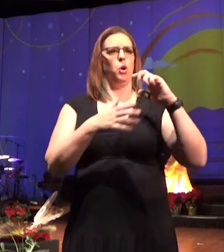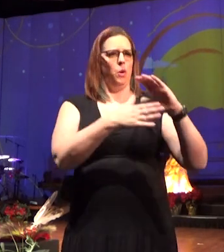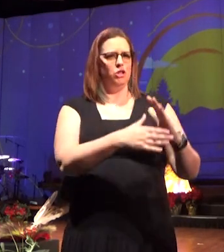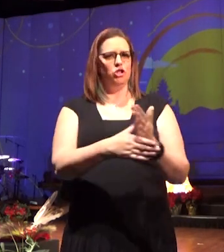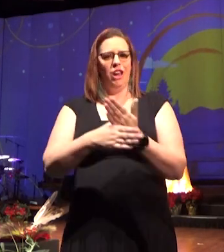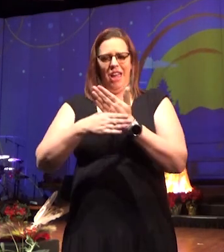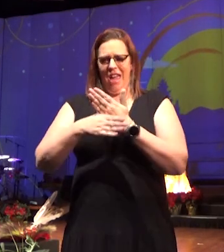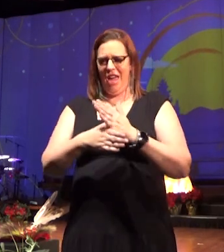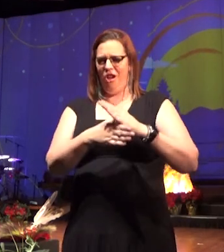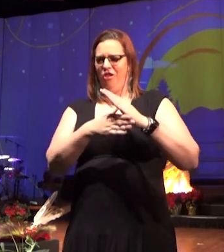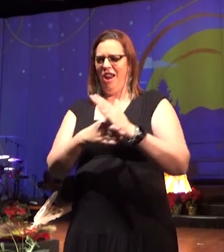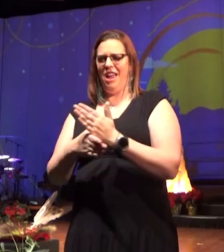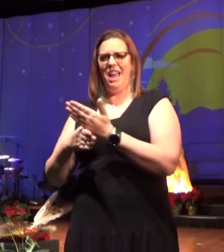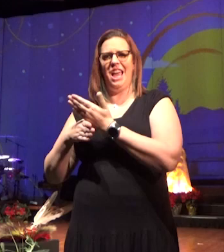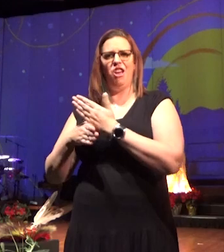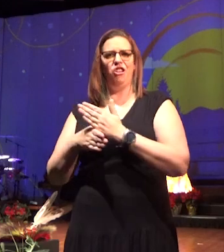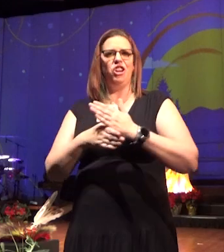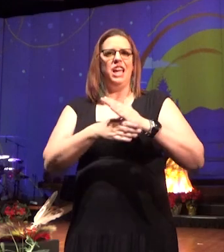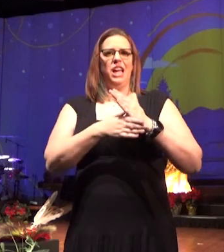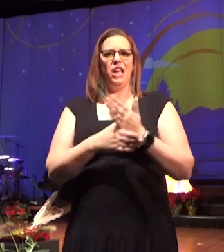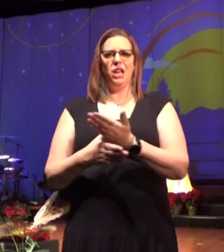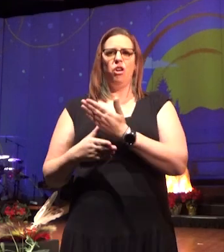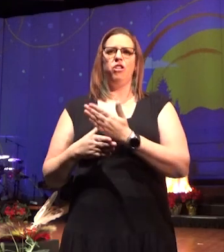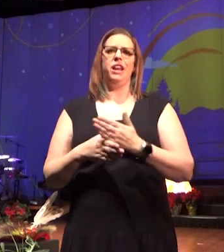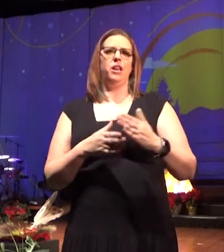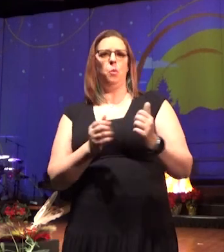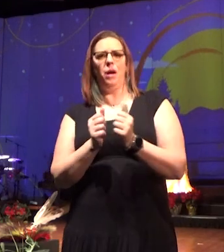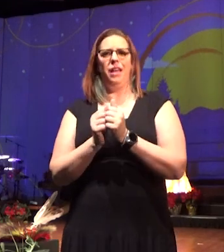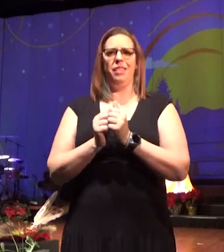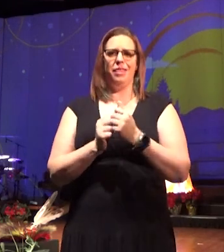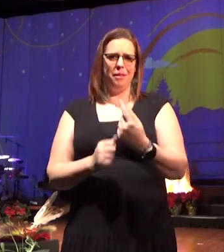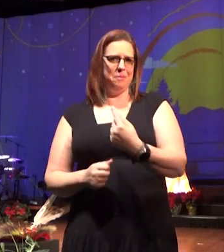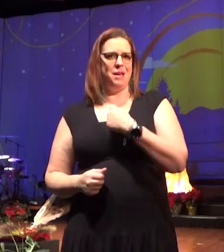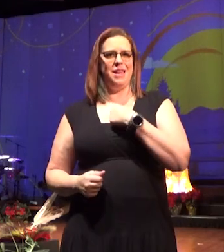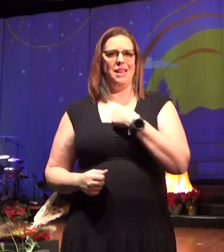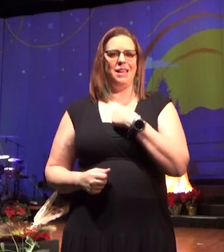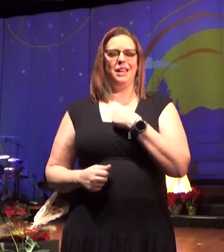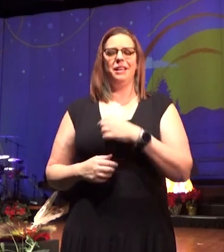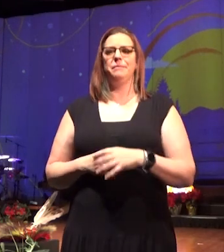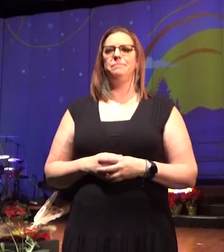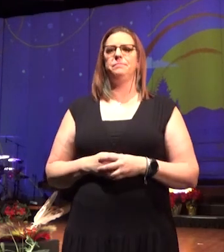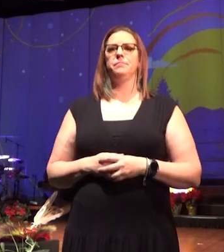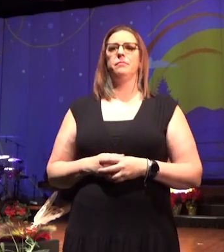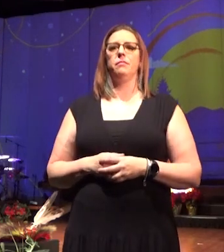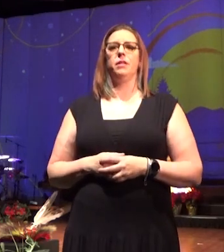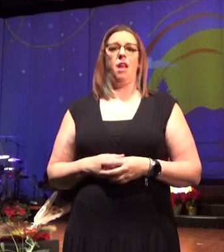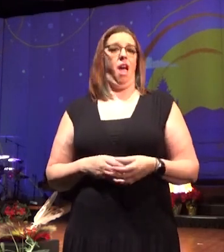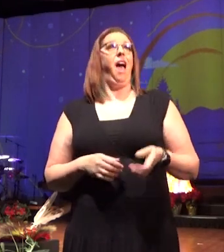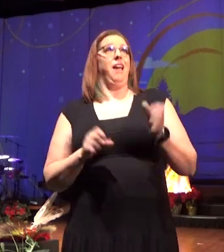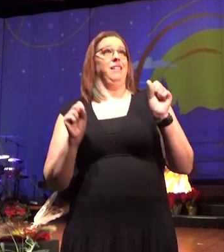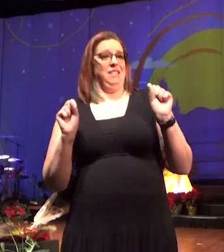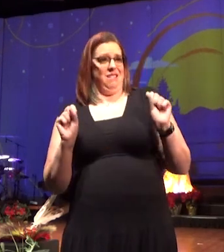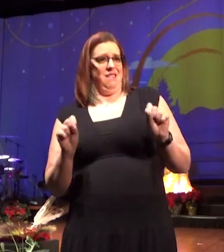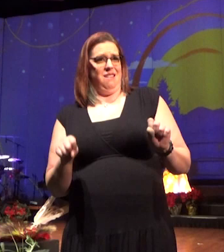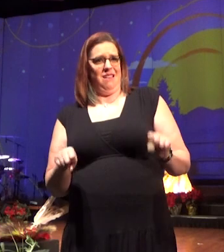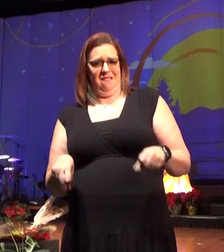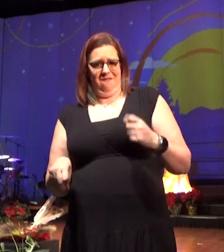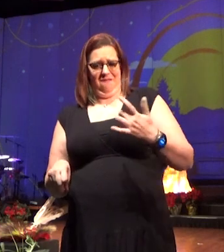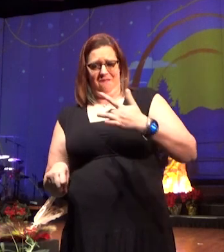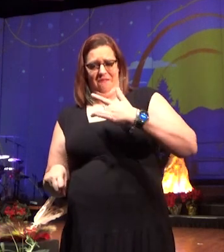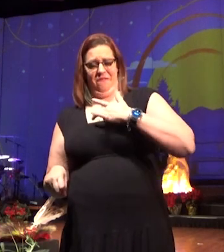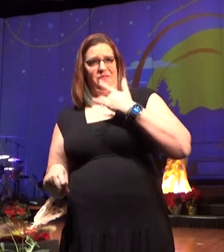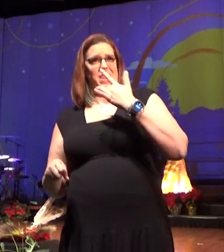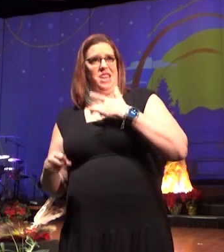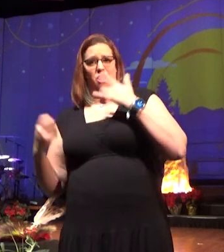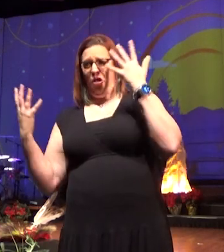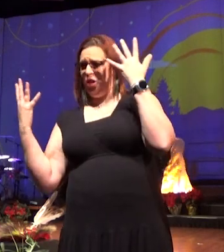sharing with me, sharing with me, sharing it now. I can't be in the dark, make it